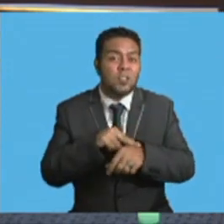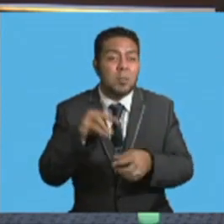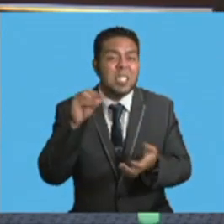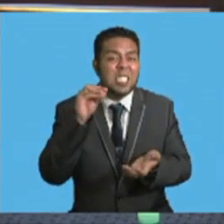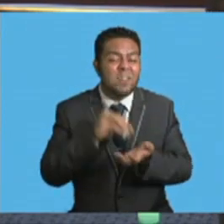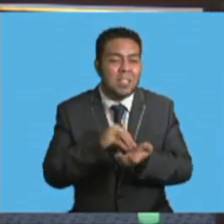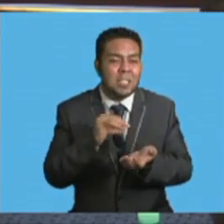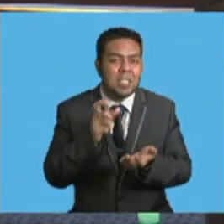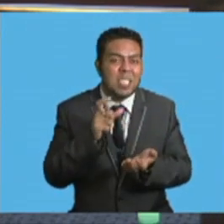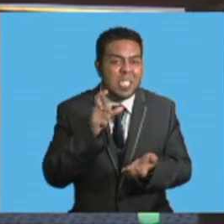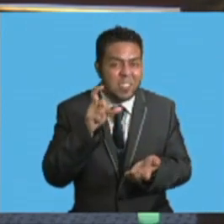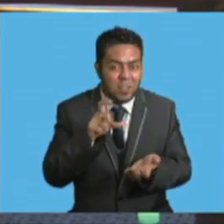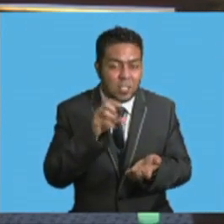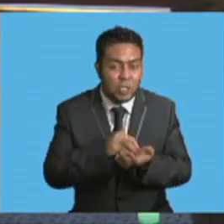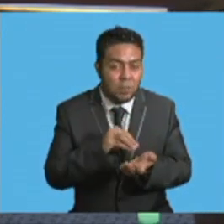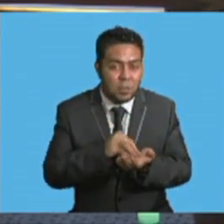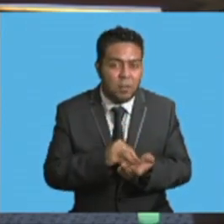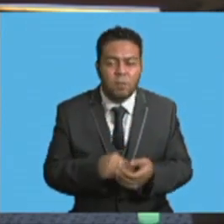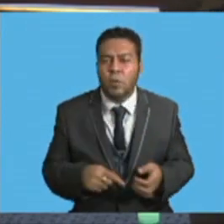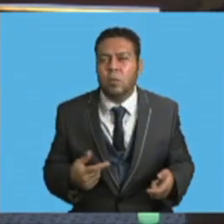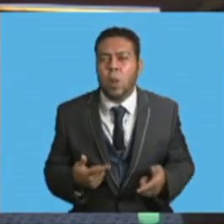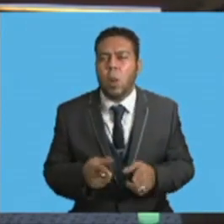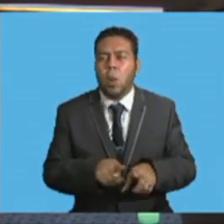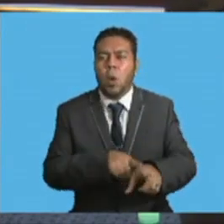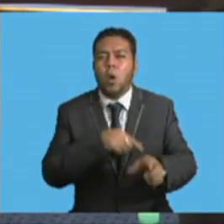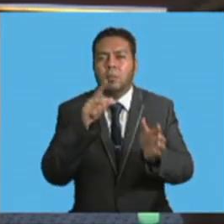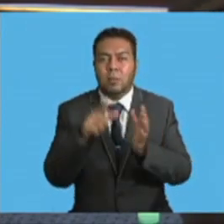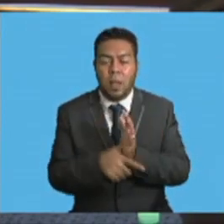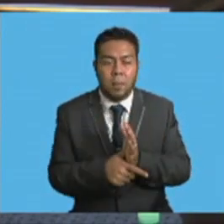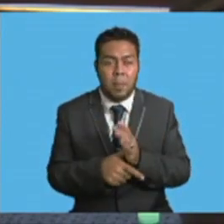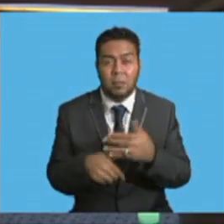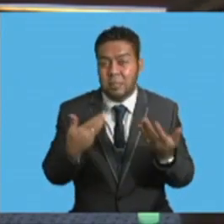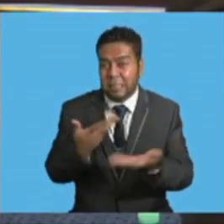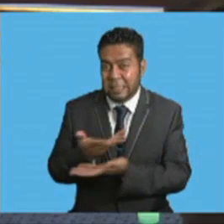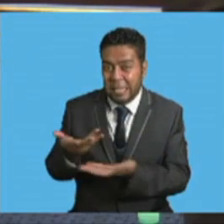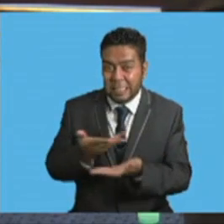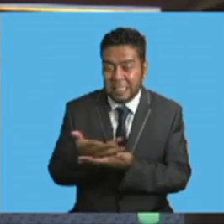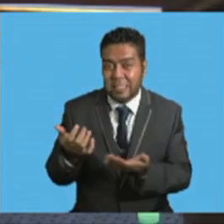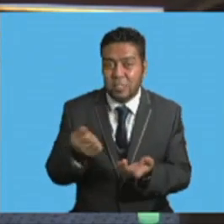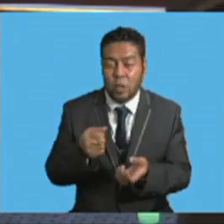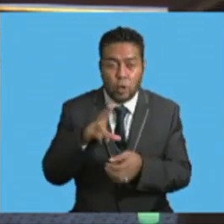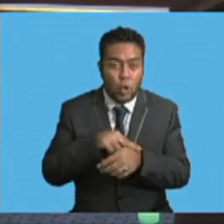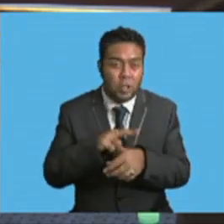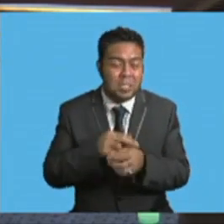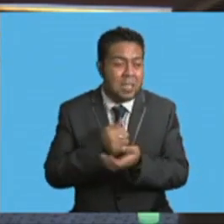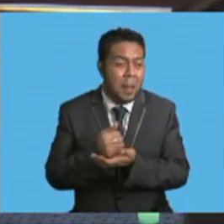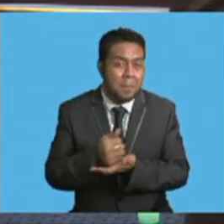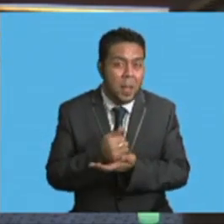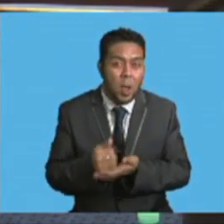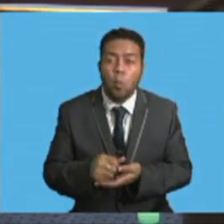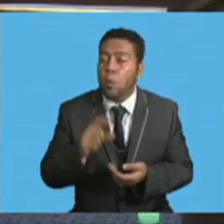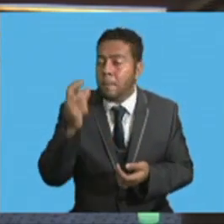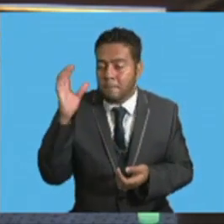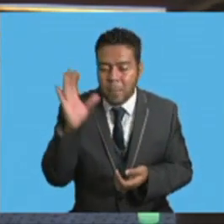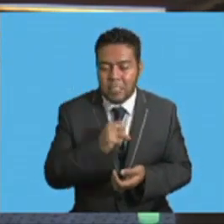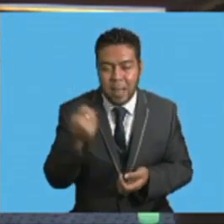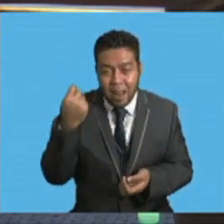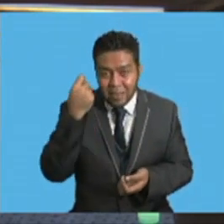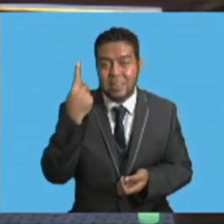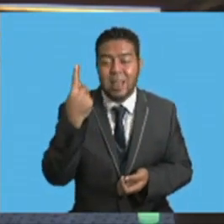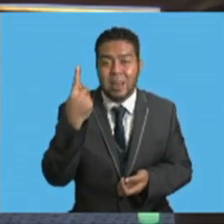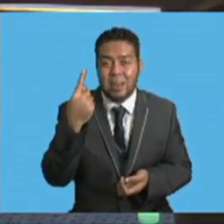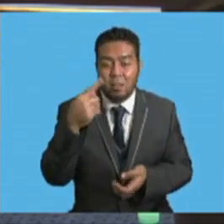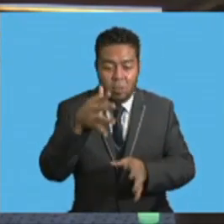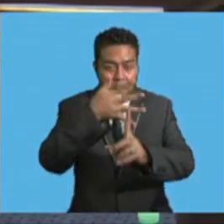service for a very long time. And to discuss doctors' numbers, one must understand the